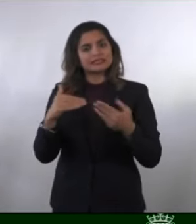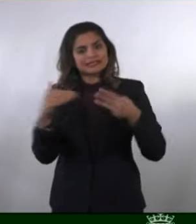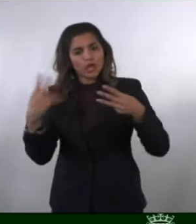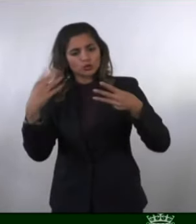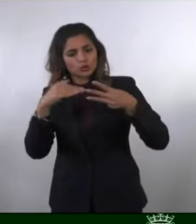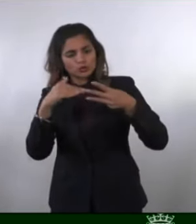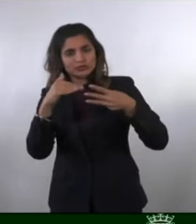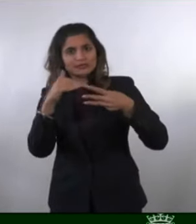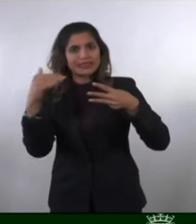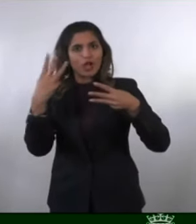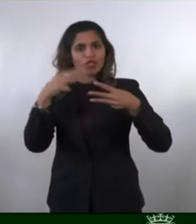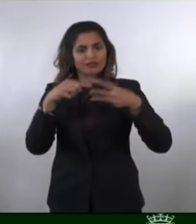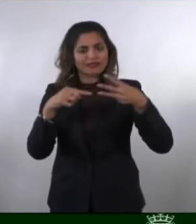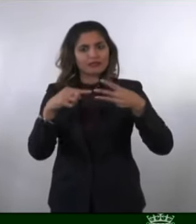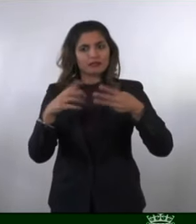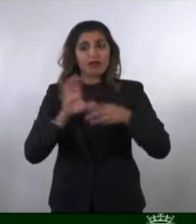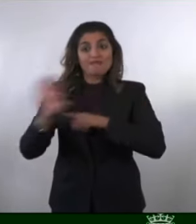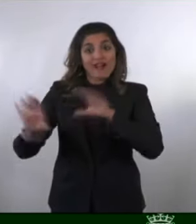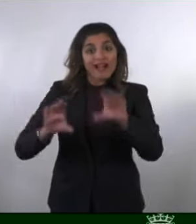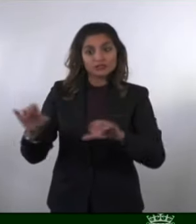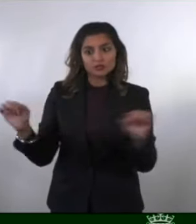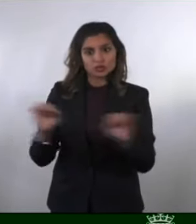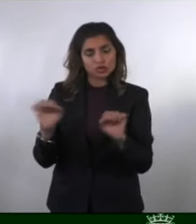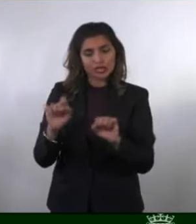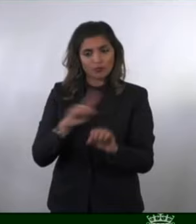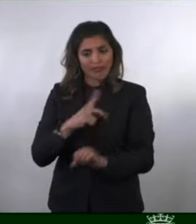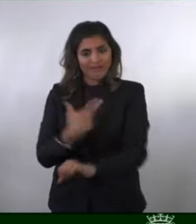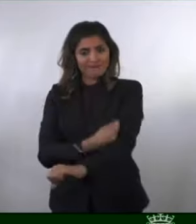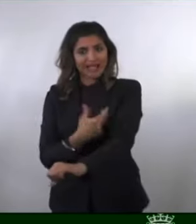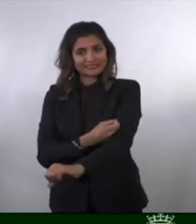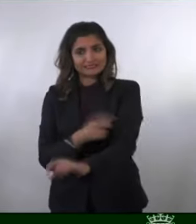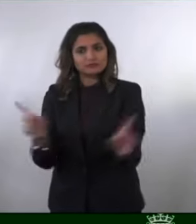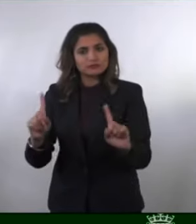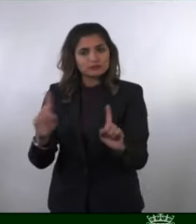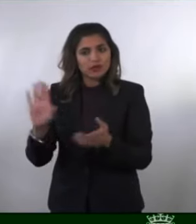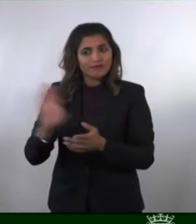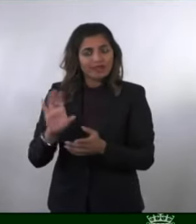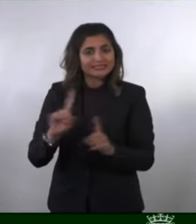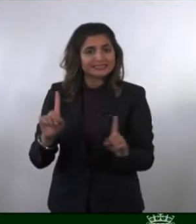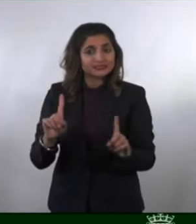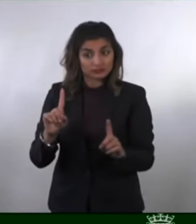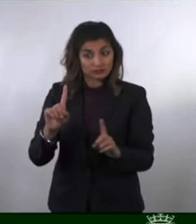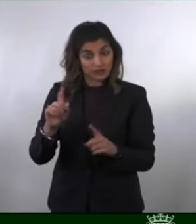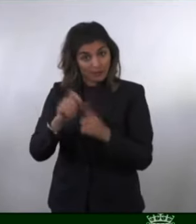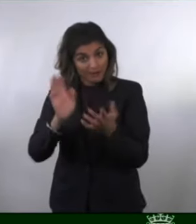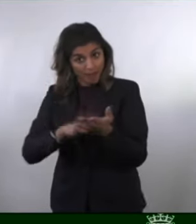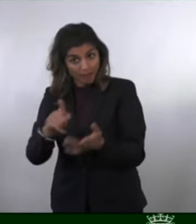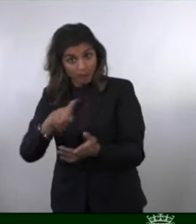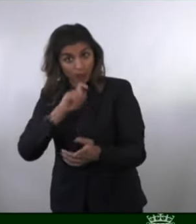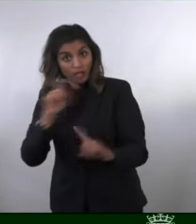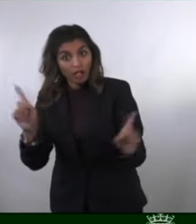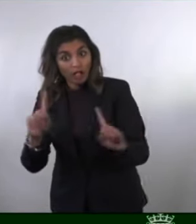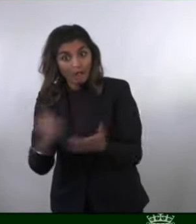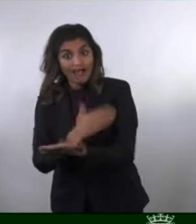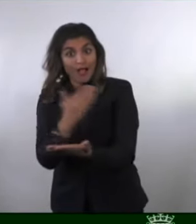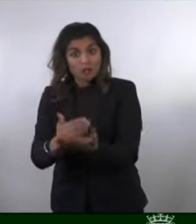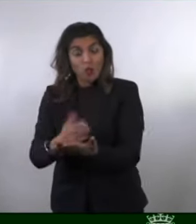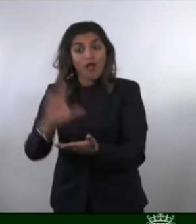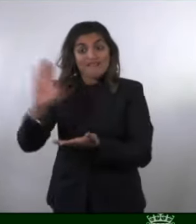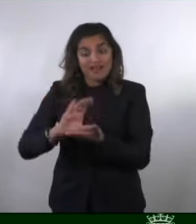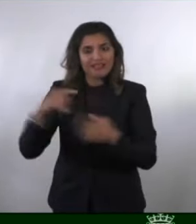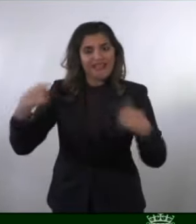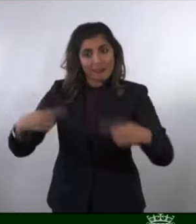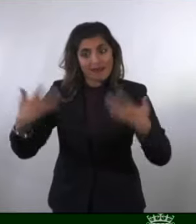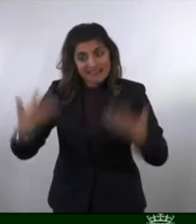rollout of the vaccination programme. Will the Prime Minister ensure that funding is now made available urgently to local